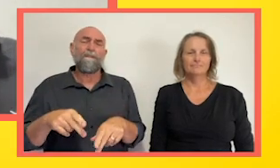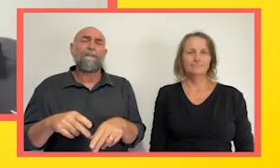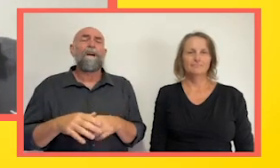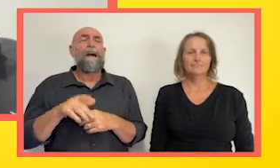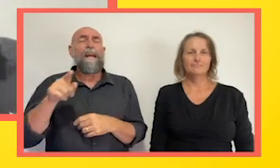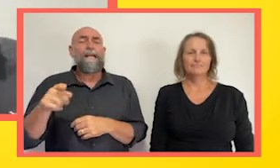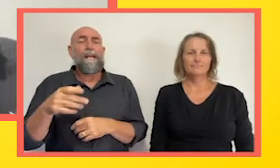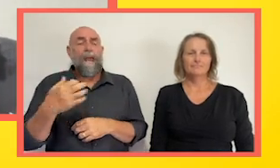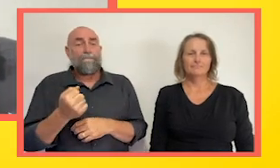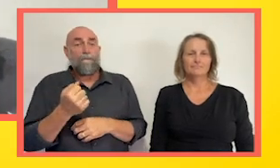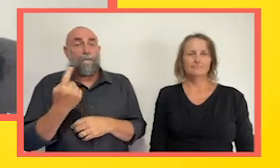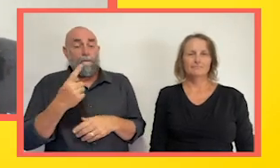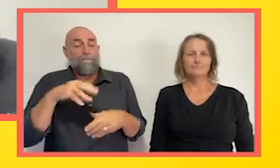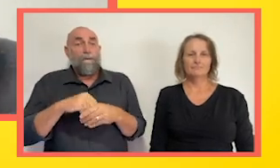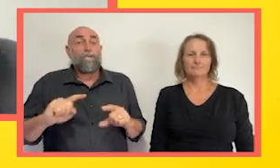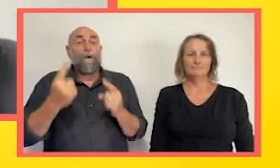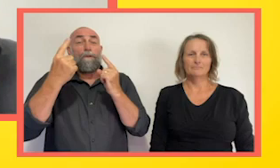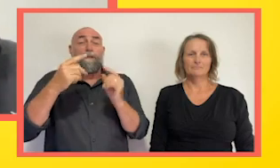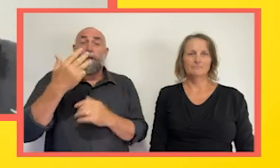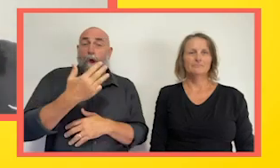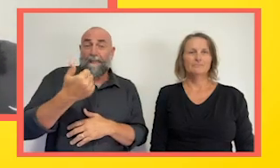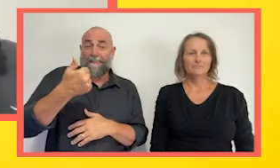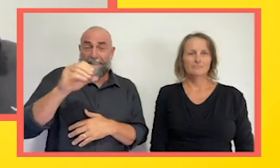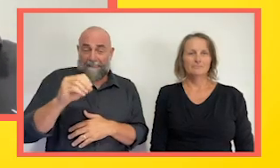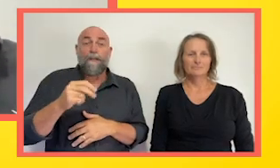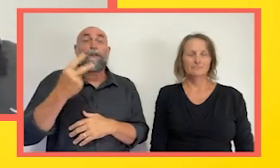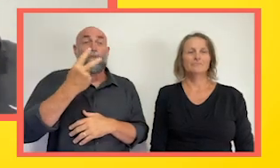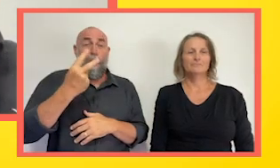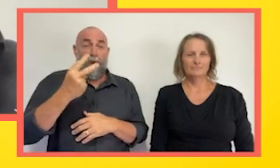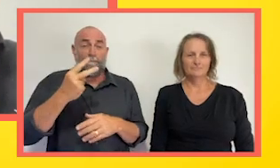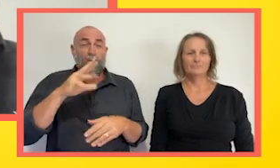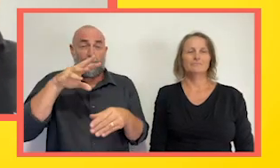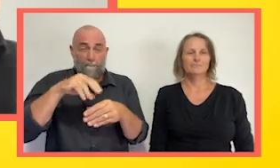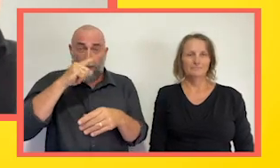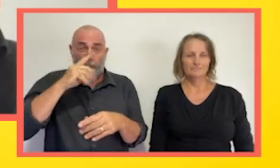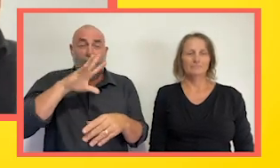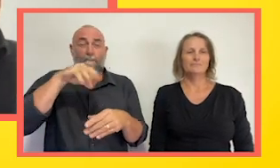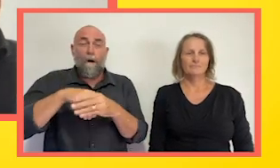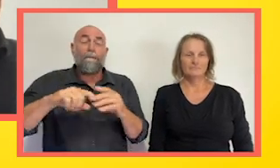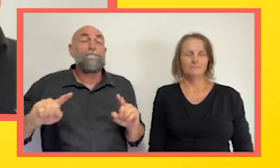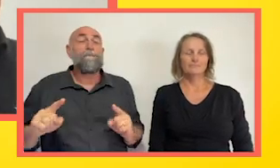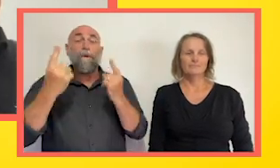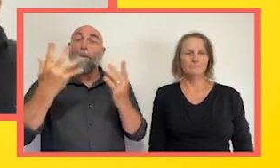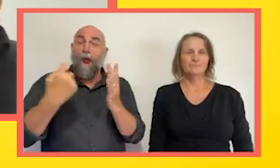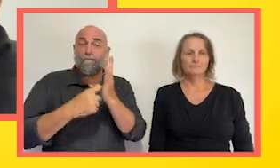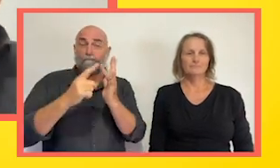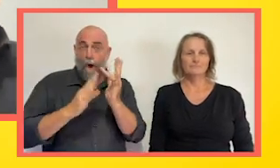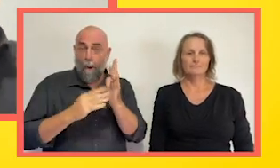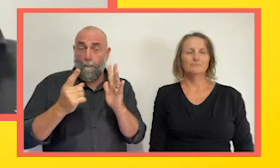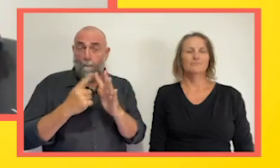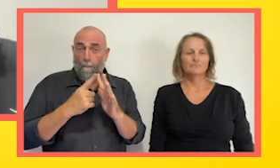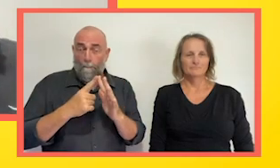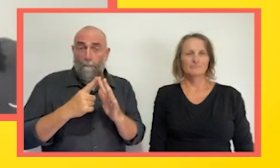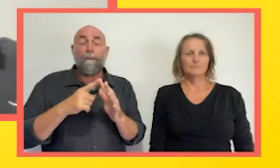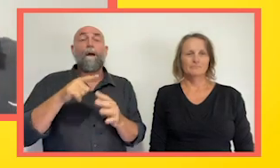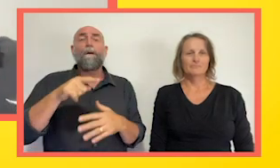was one of just 12 athletes who represented Australia at the very first Paralympic Games in Rome in